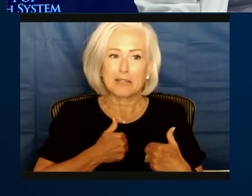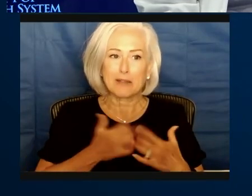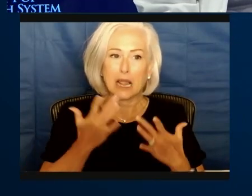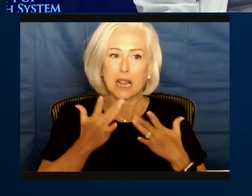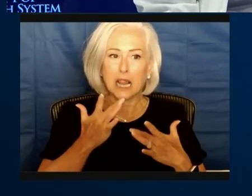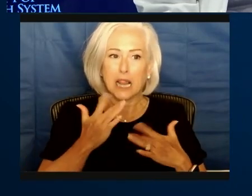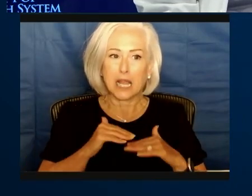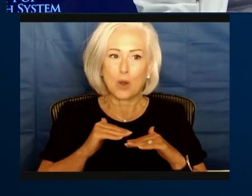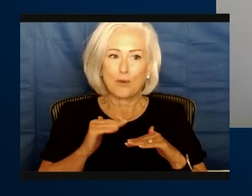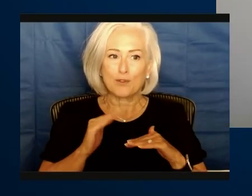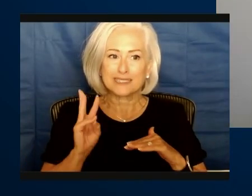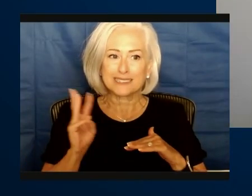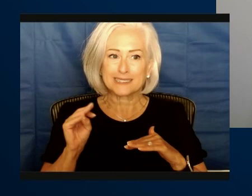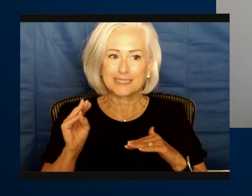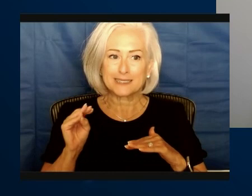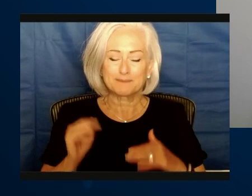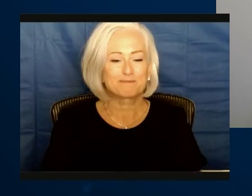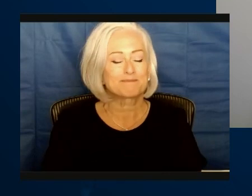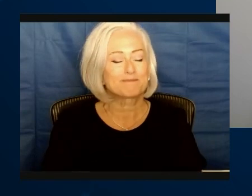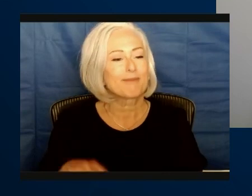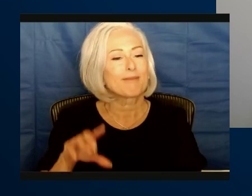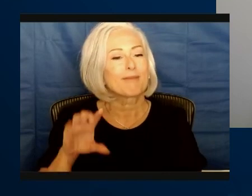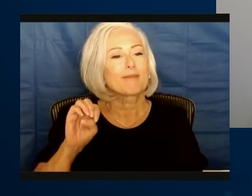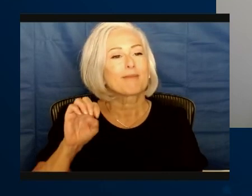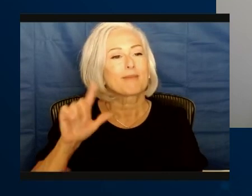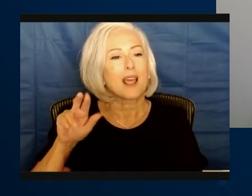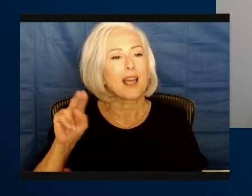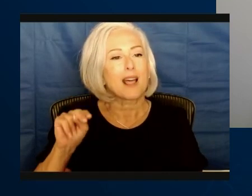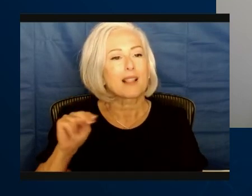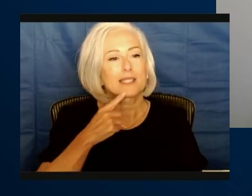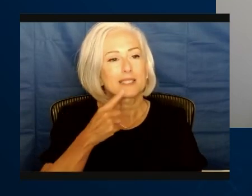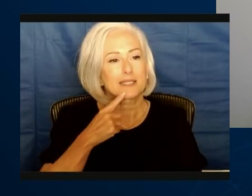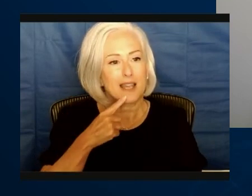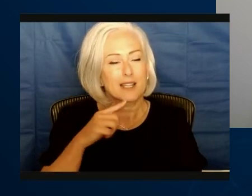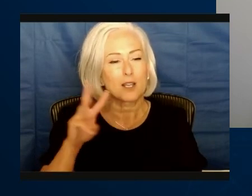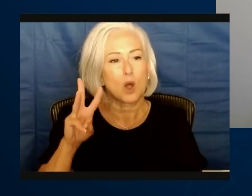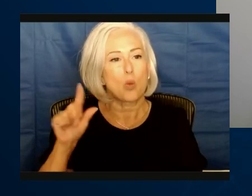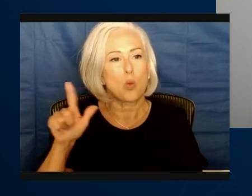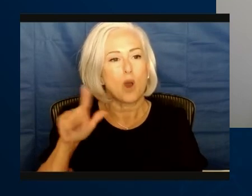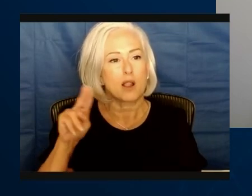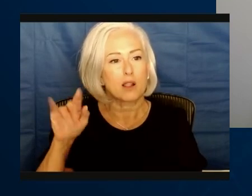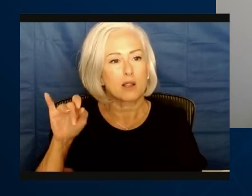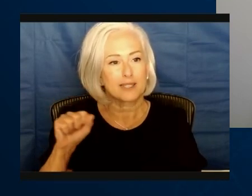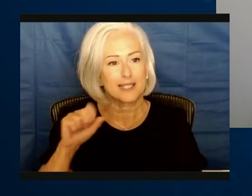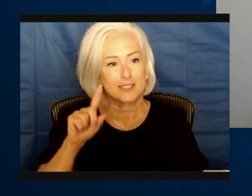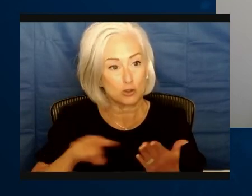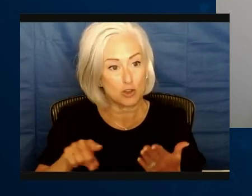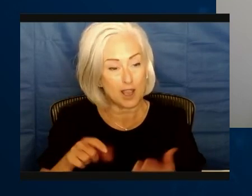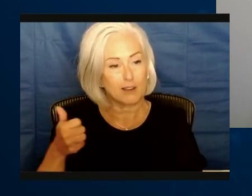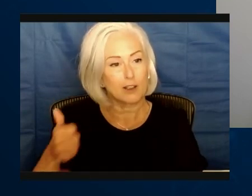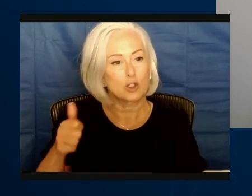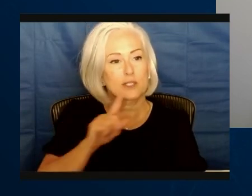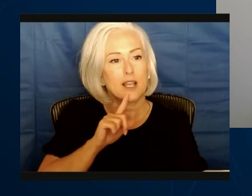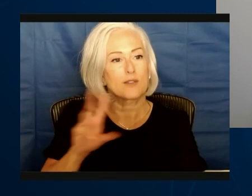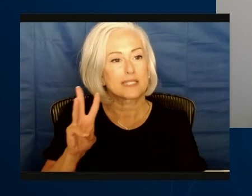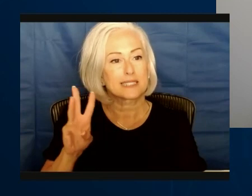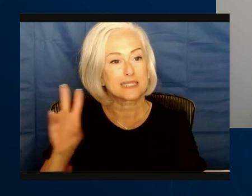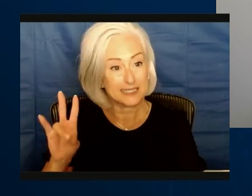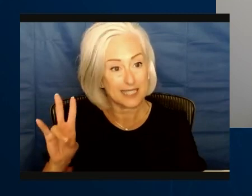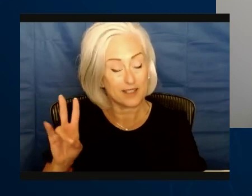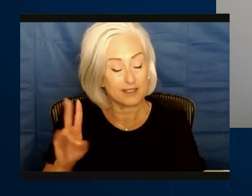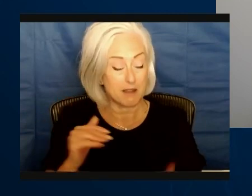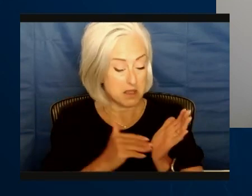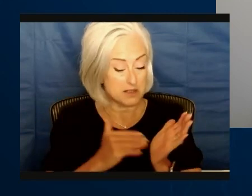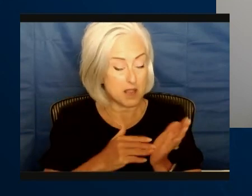Jess. Ruth Ellen said that she had her wellness check yesterday, and she's 67. Her doctor talked to her about